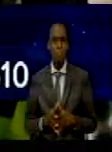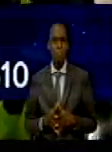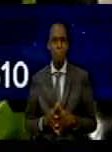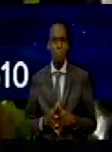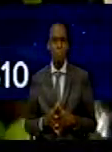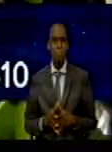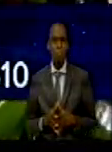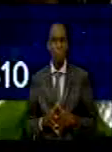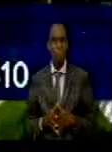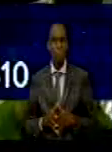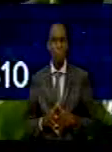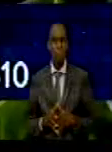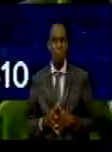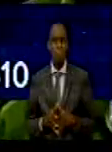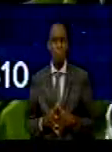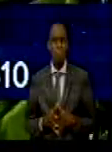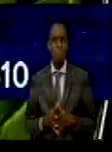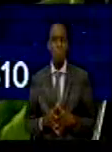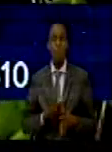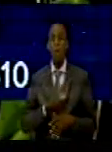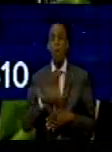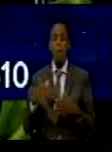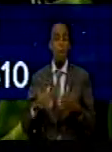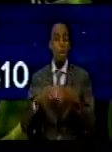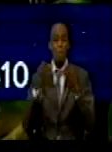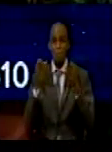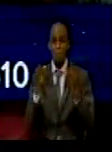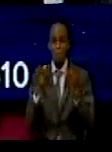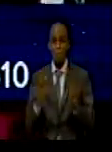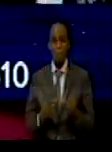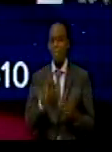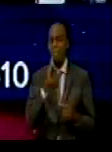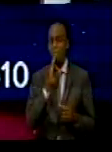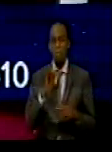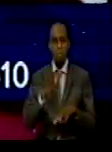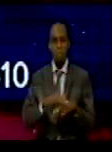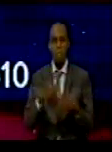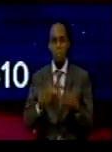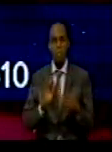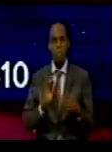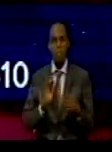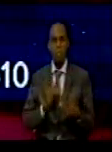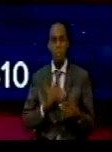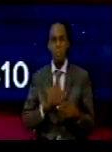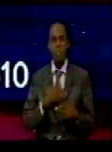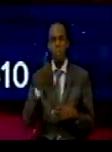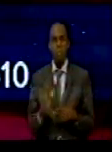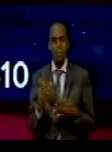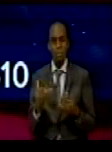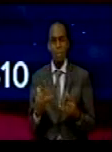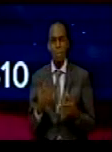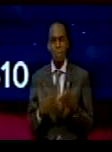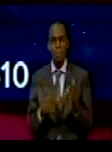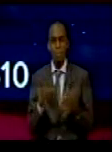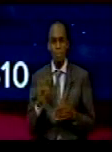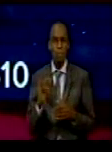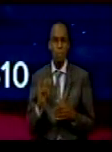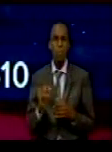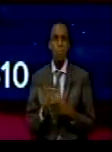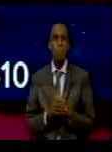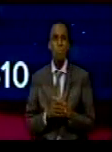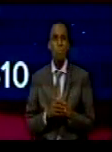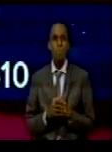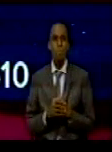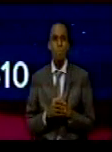Amen. All power belongs to our God. Please tell us the name and what the challenge was, what the Lord has done. Praise the name of the Lord.